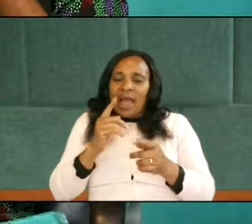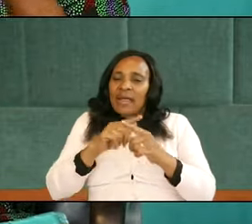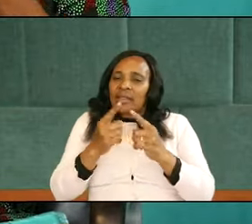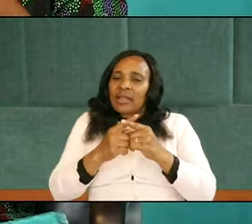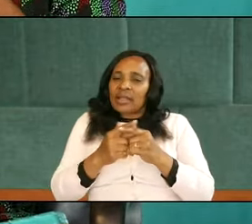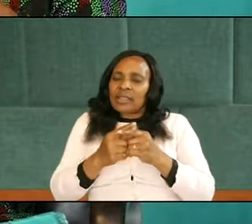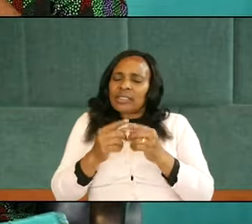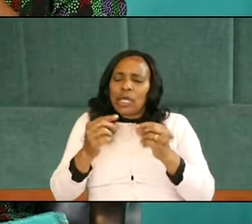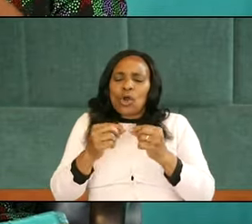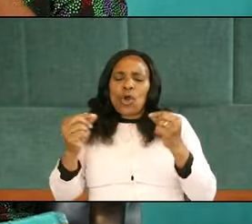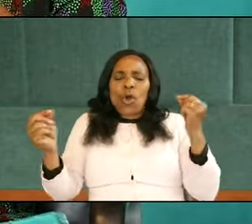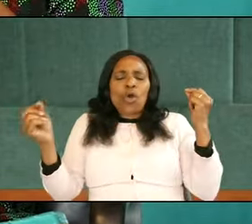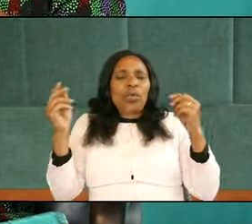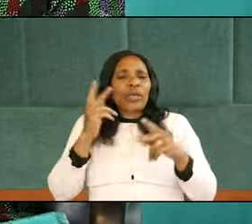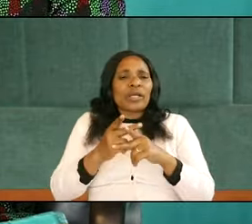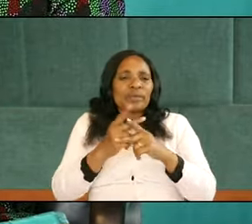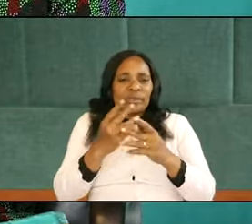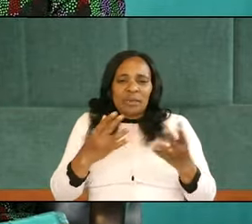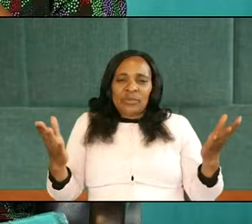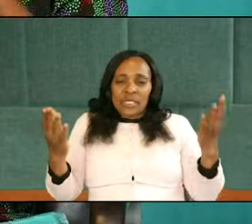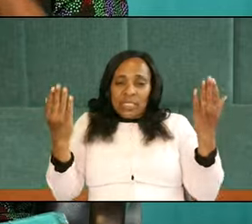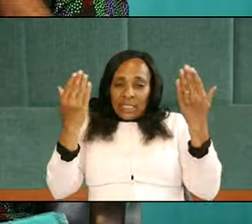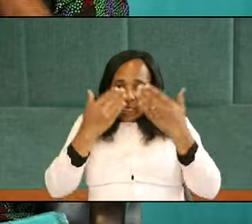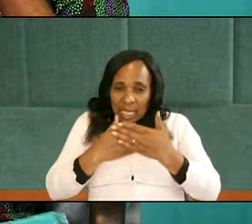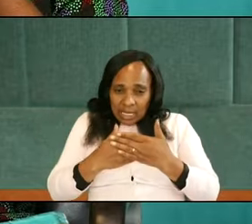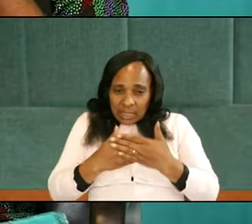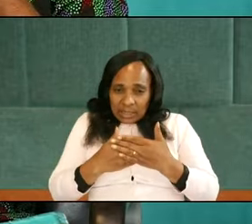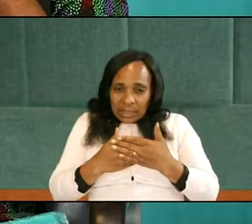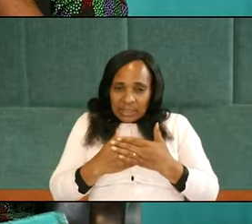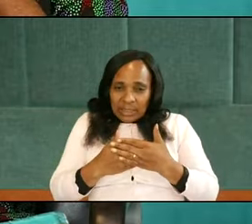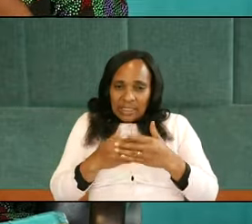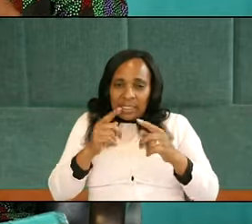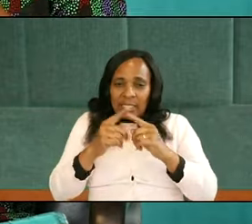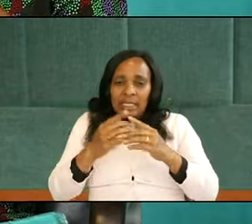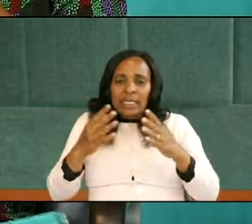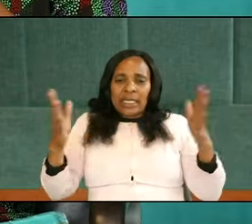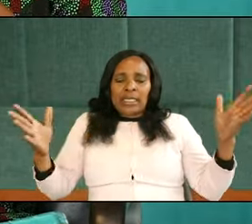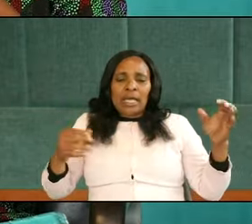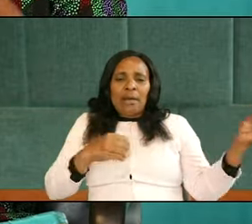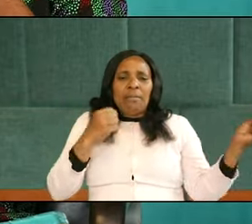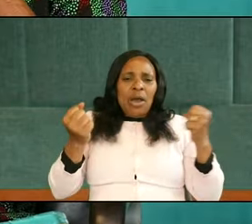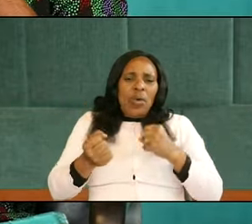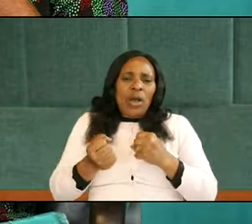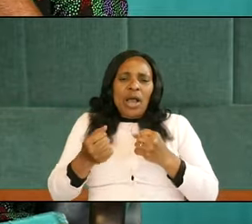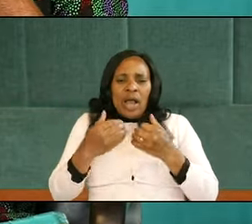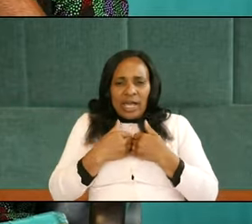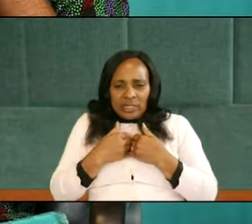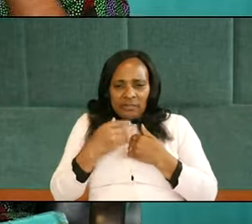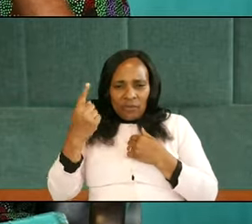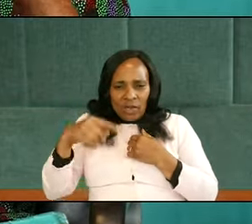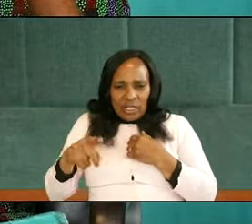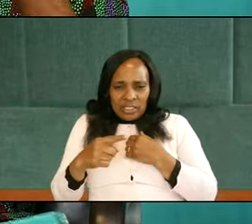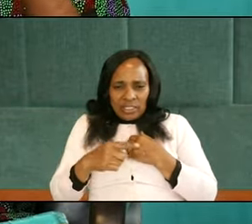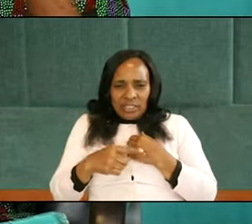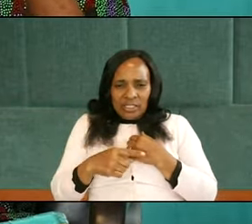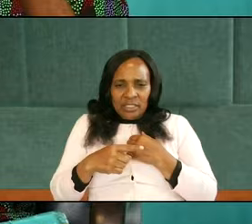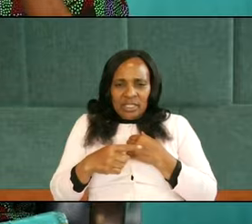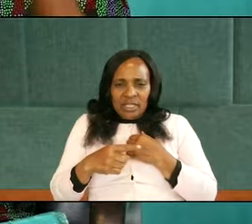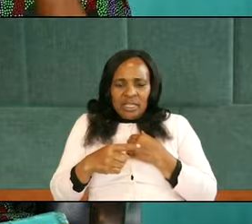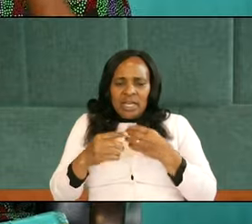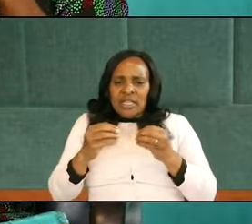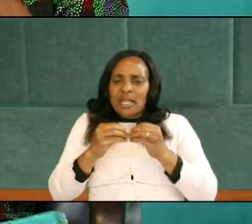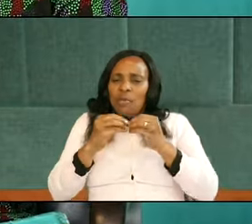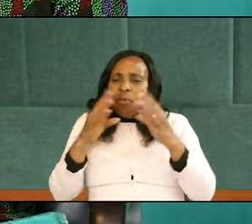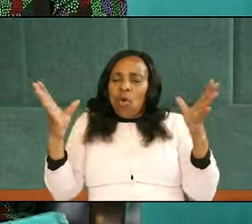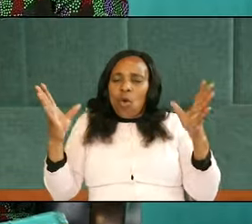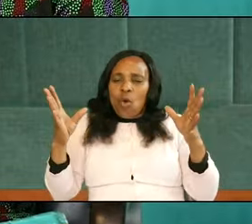Nonetheless, the longer we keep something in the dark, the greater power it has over us, that is. The more